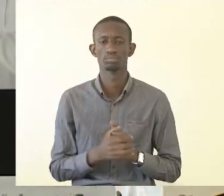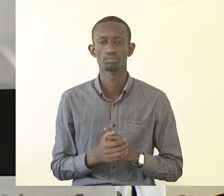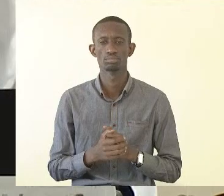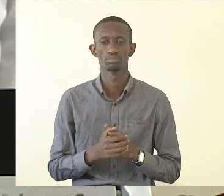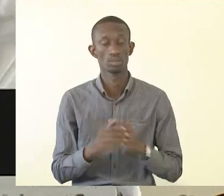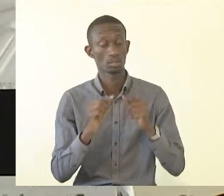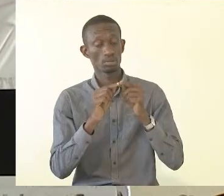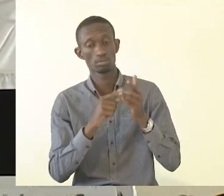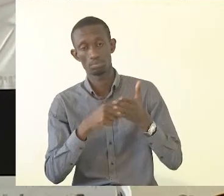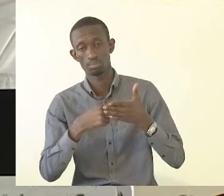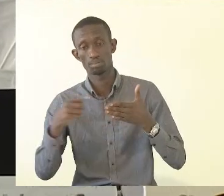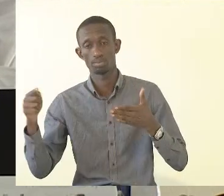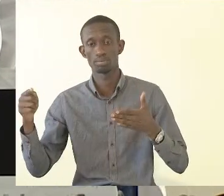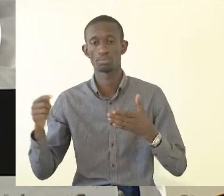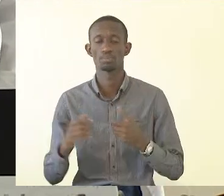with chlorine to form,